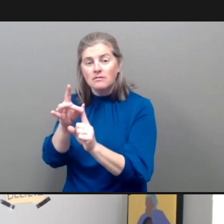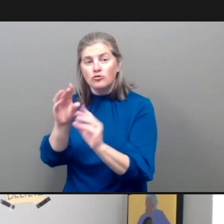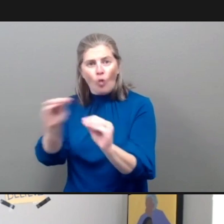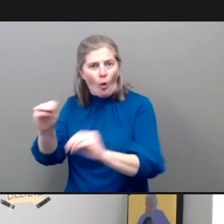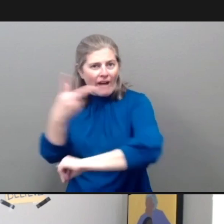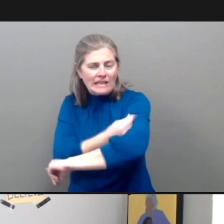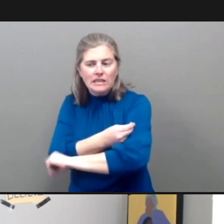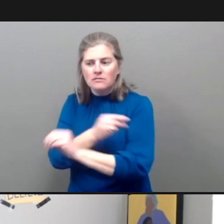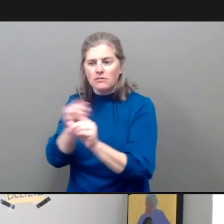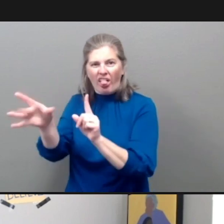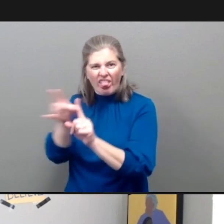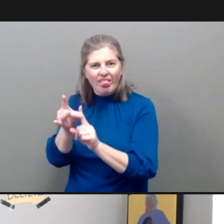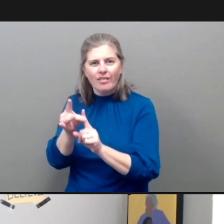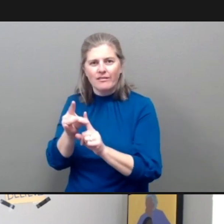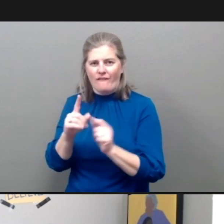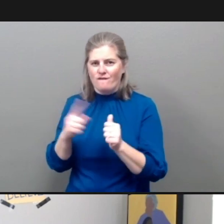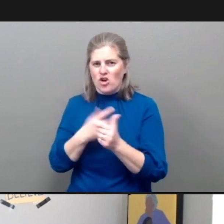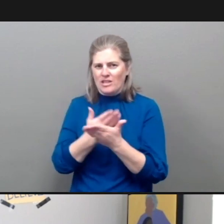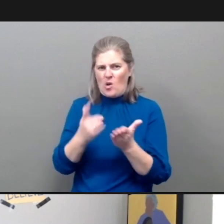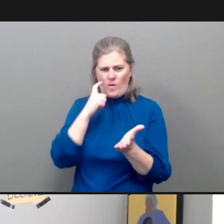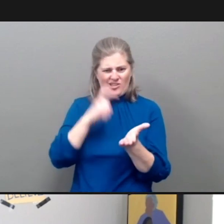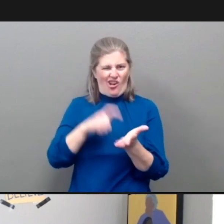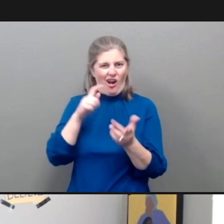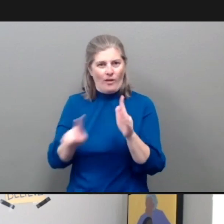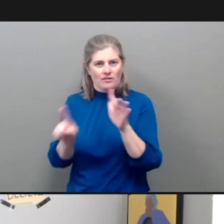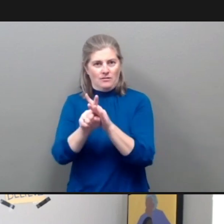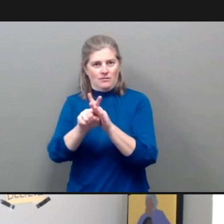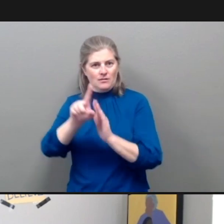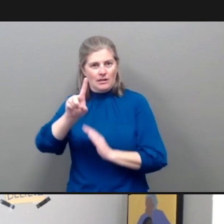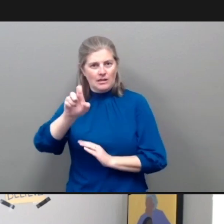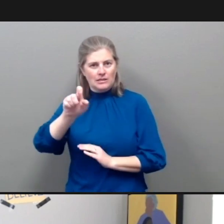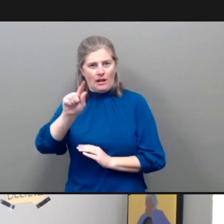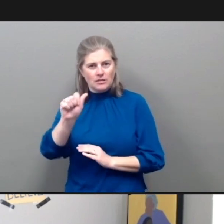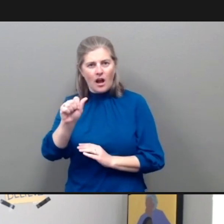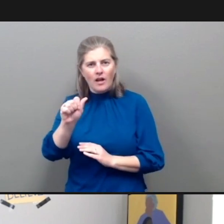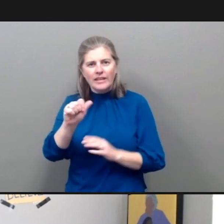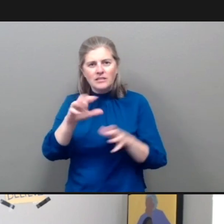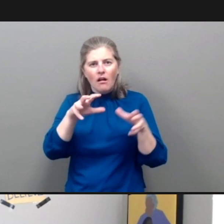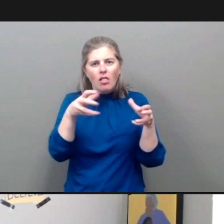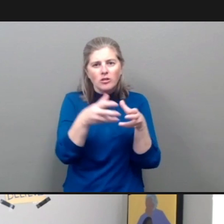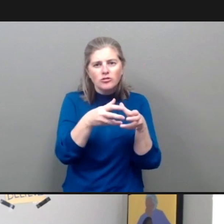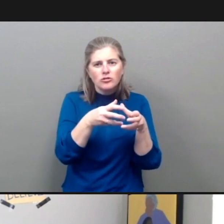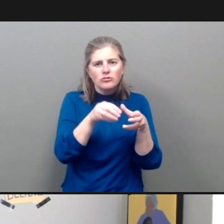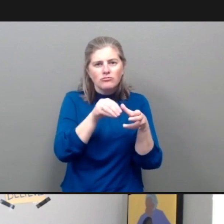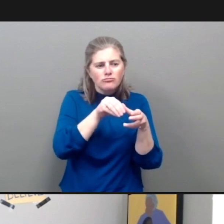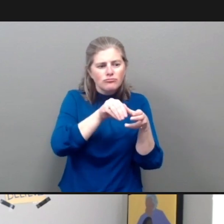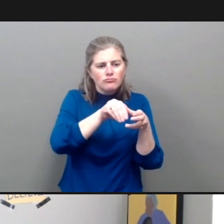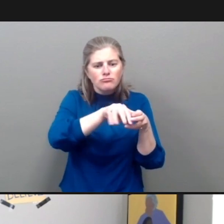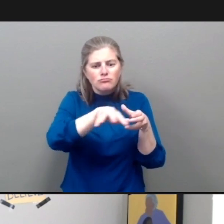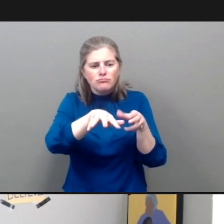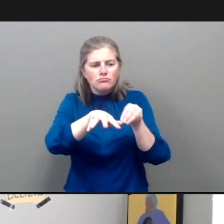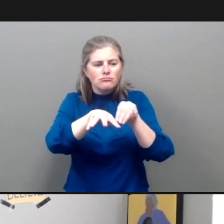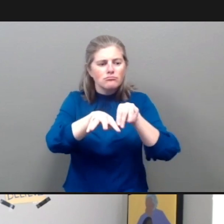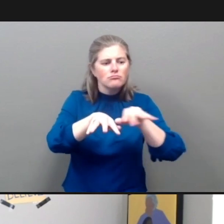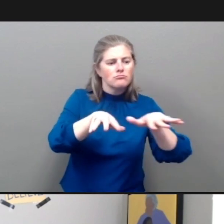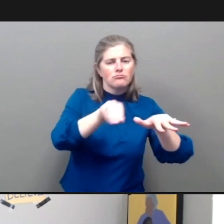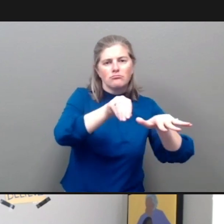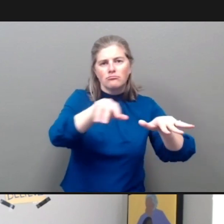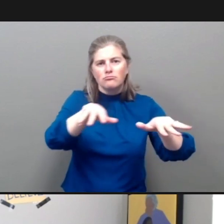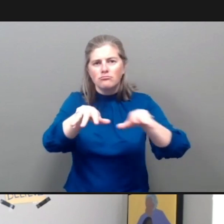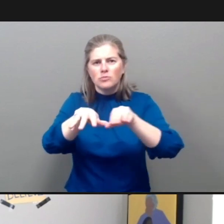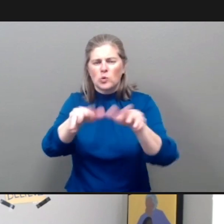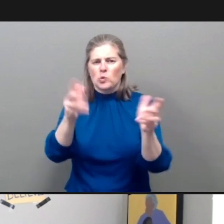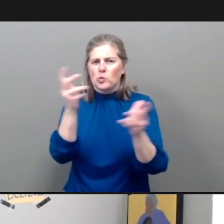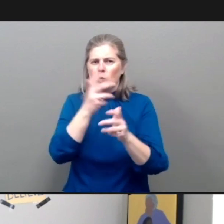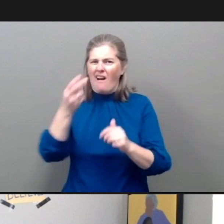this. One of the very first things we saw with Delta was this cluster phenomenon that continues. And so this high